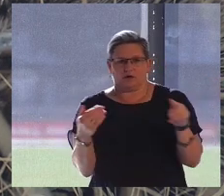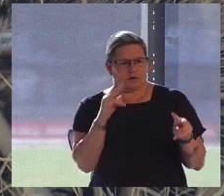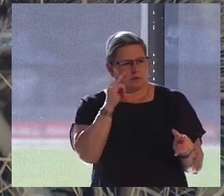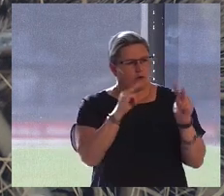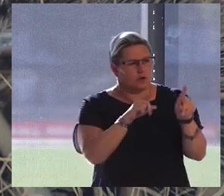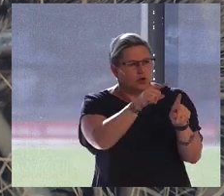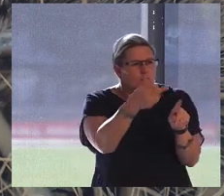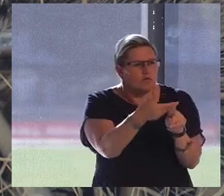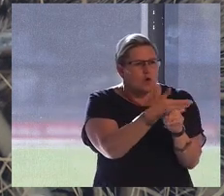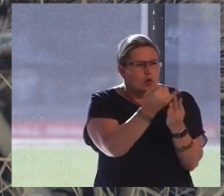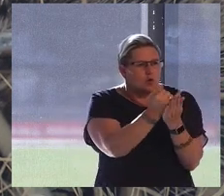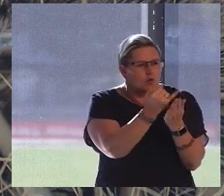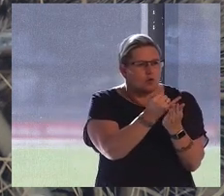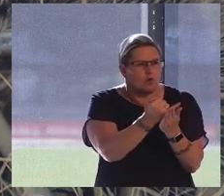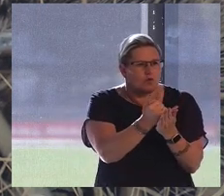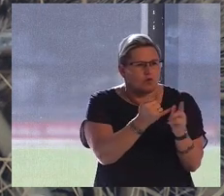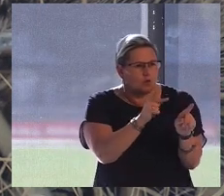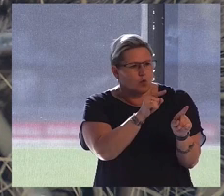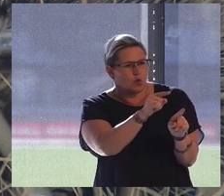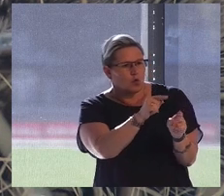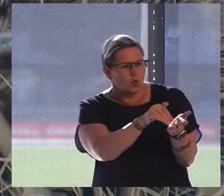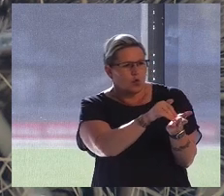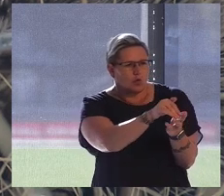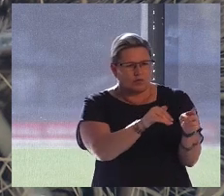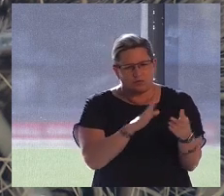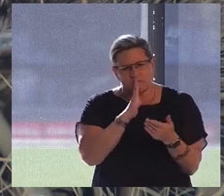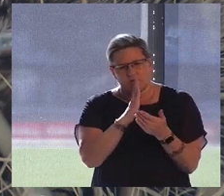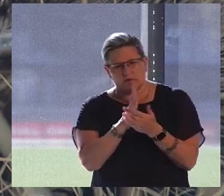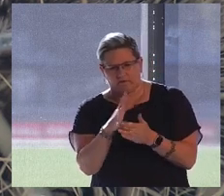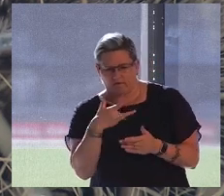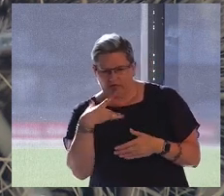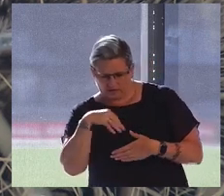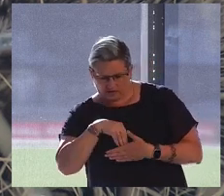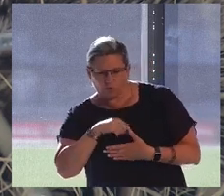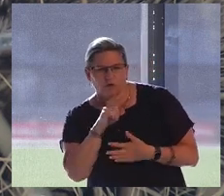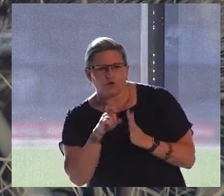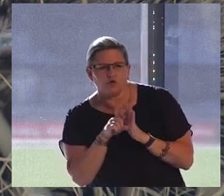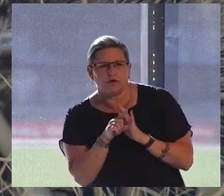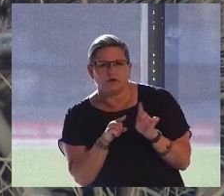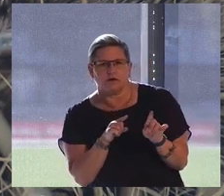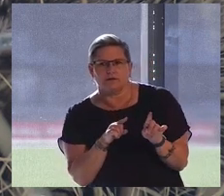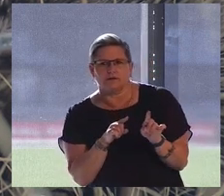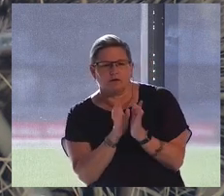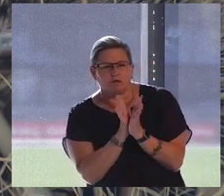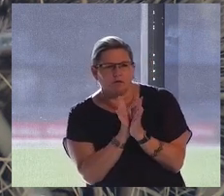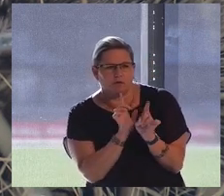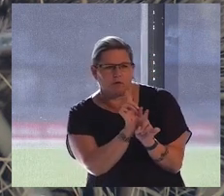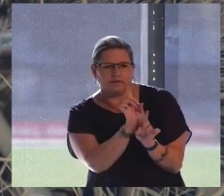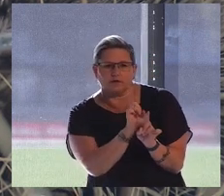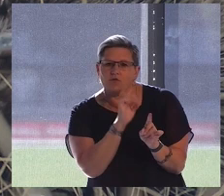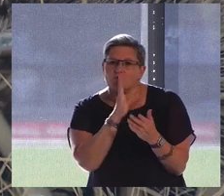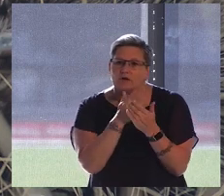earlier or what are your real motives, but we have to be inclusive and we have